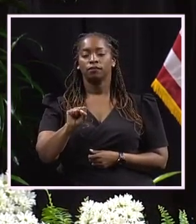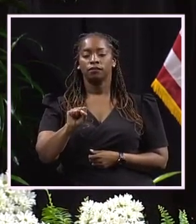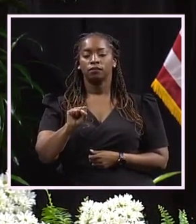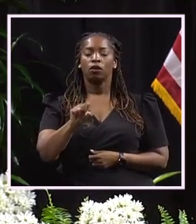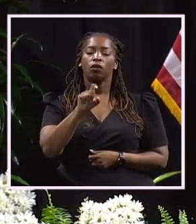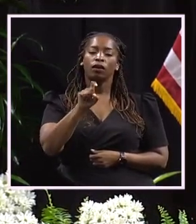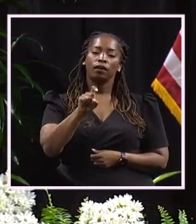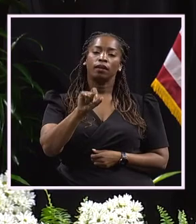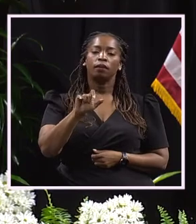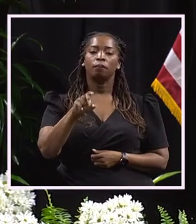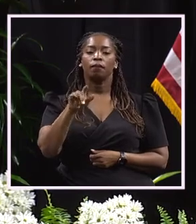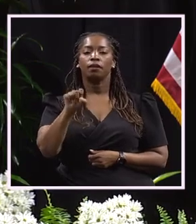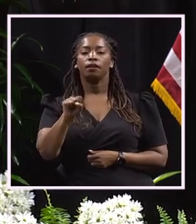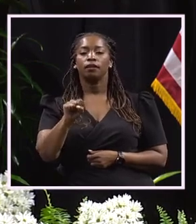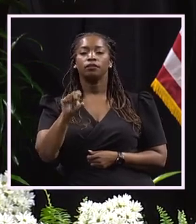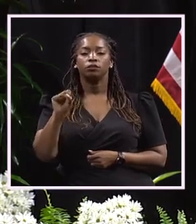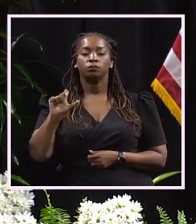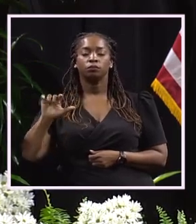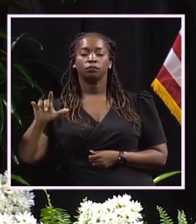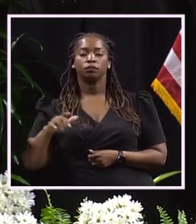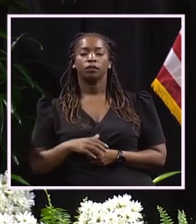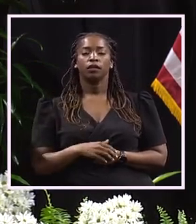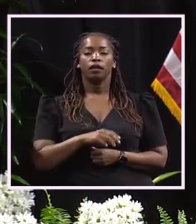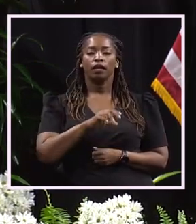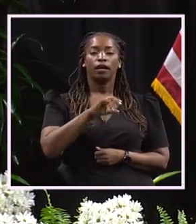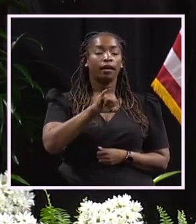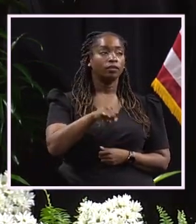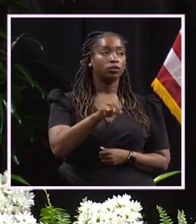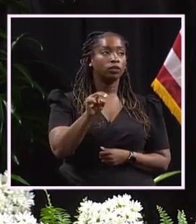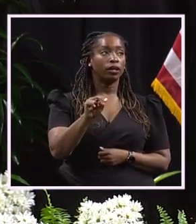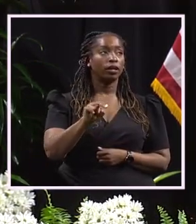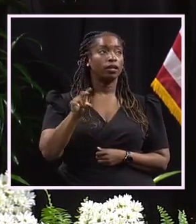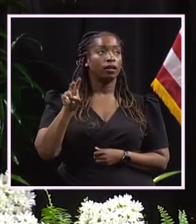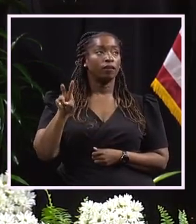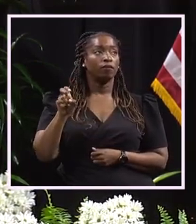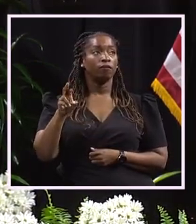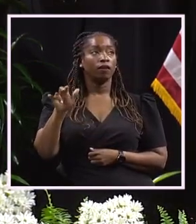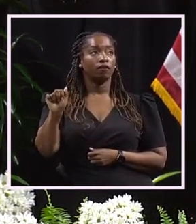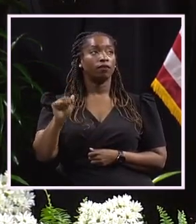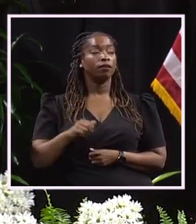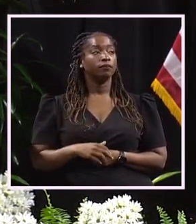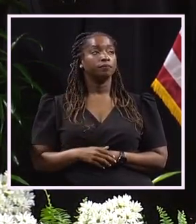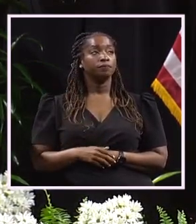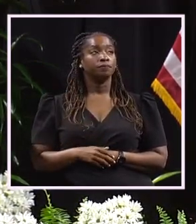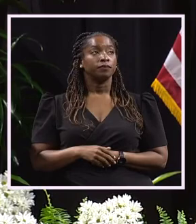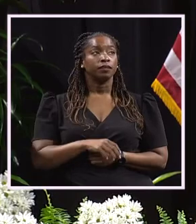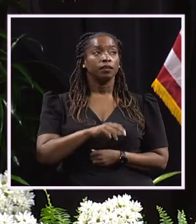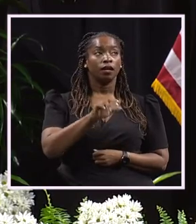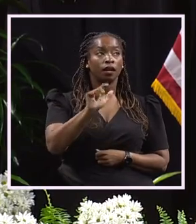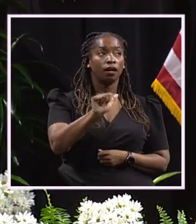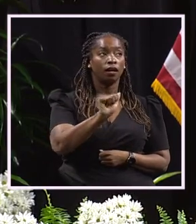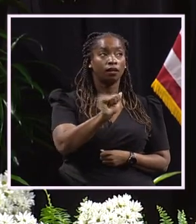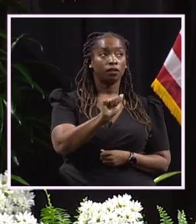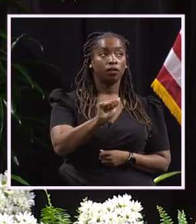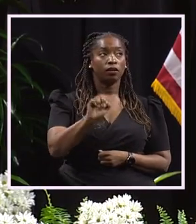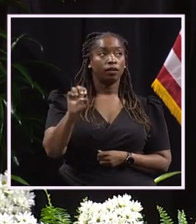Jesus M. Barba. Oliver Iracheta.